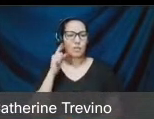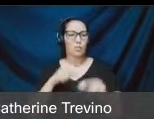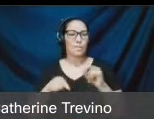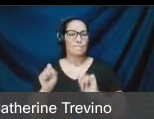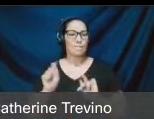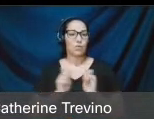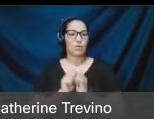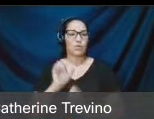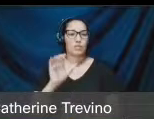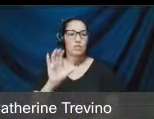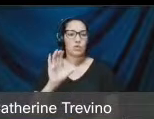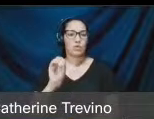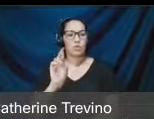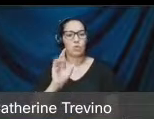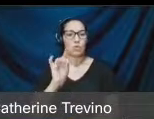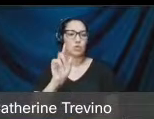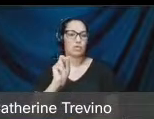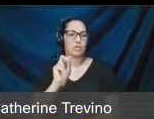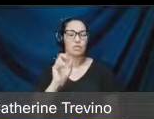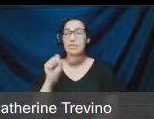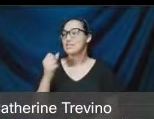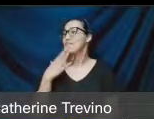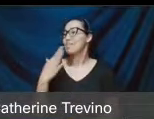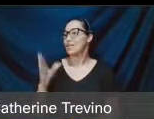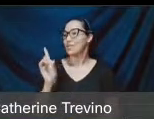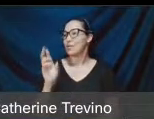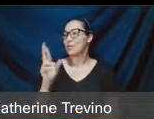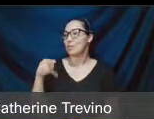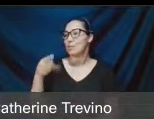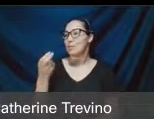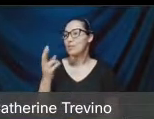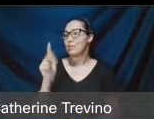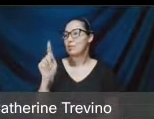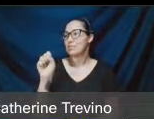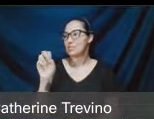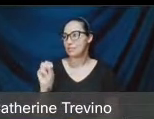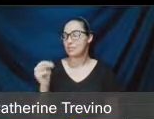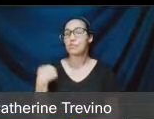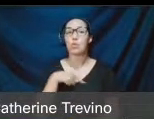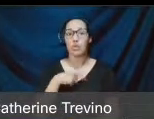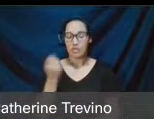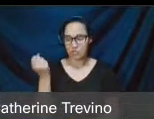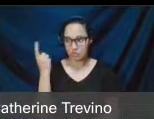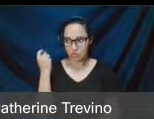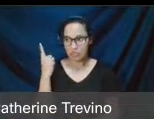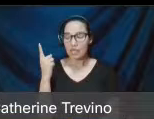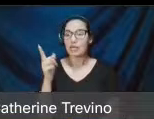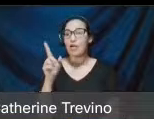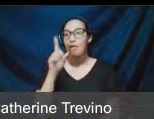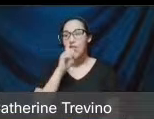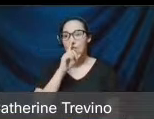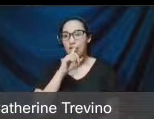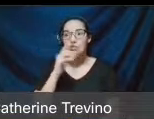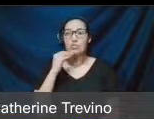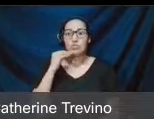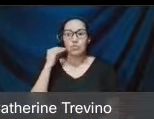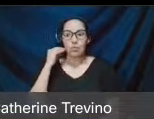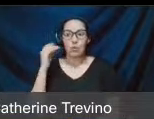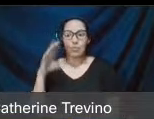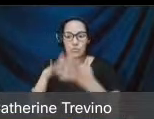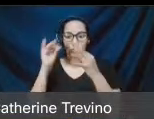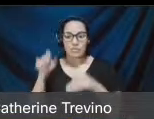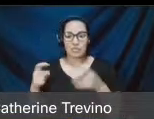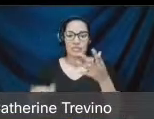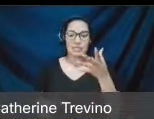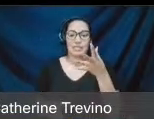Corrigan. Thank you, Dr. Peterson. We do understand that our foster and homeless students may need additional supports during this